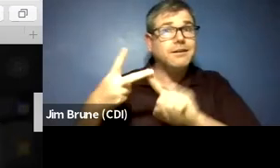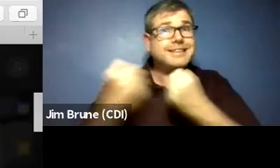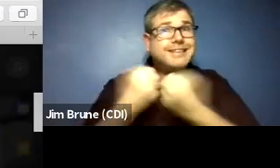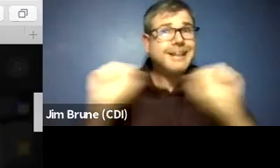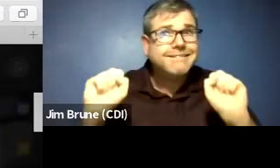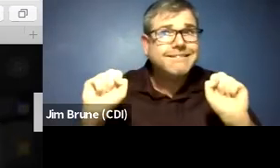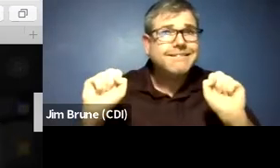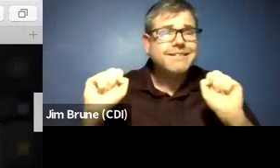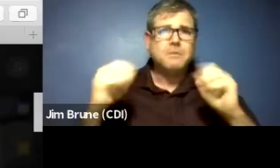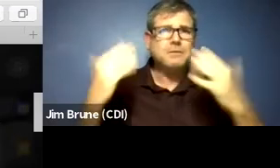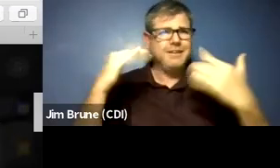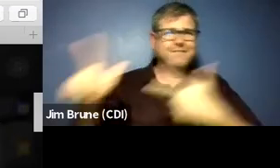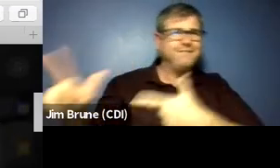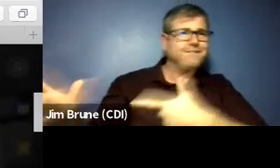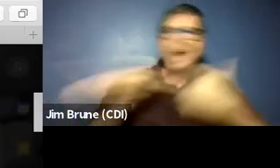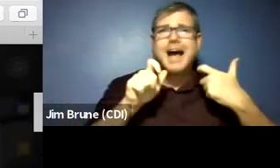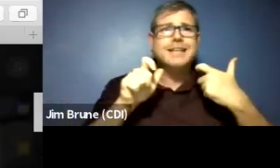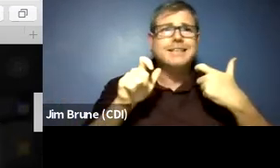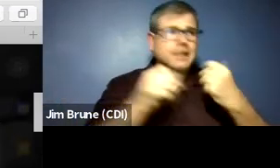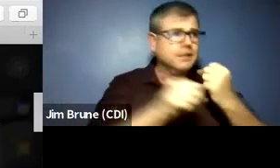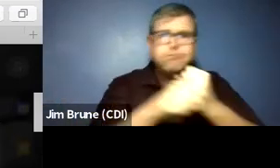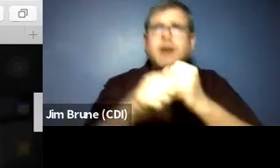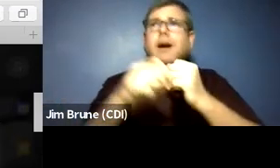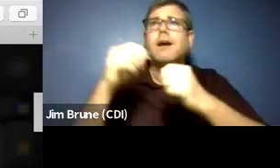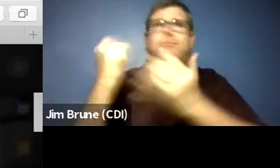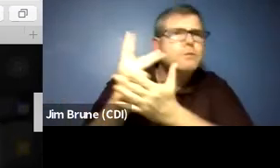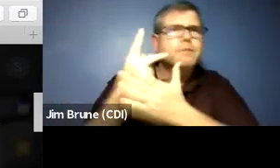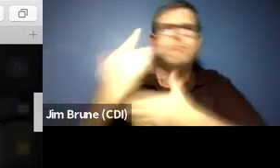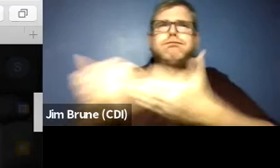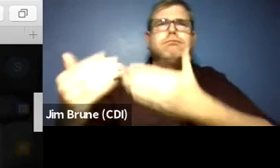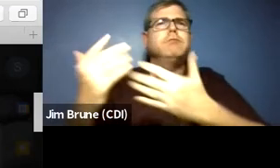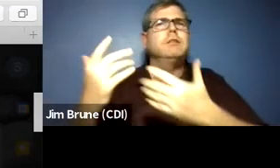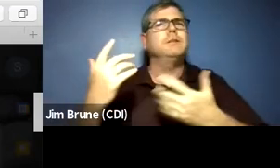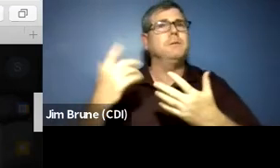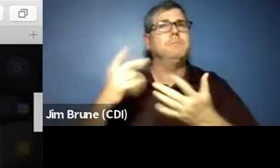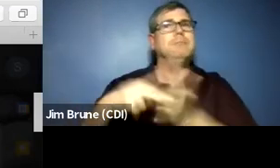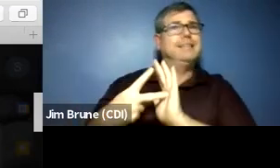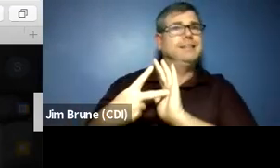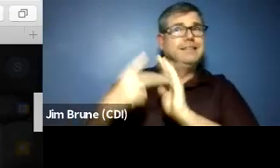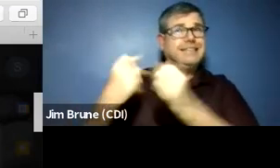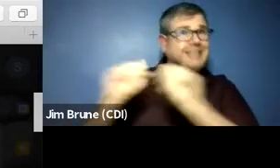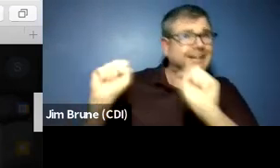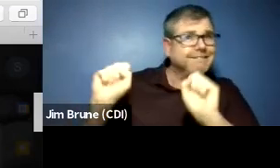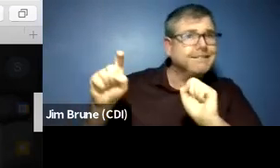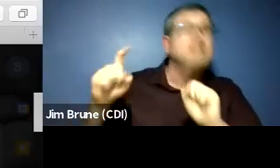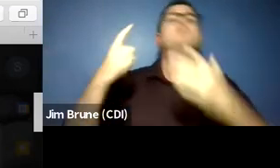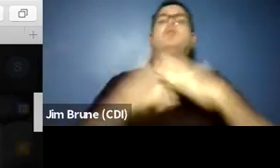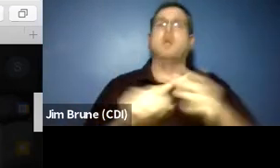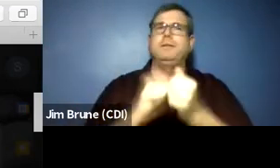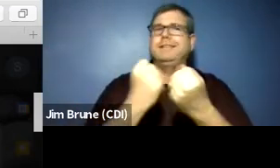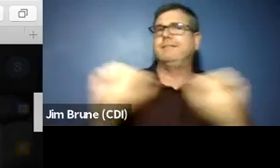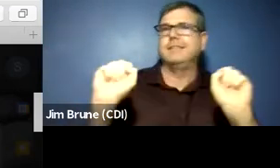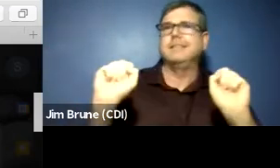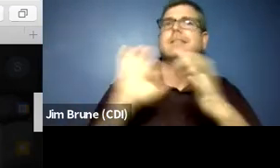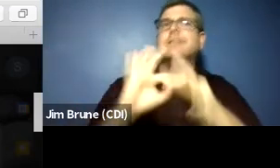question. Let's answer actually those two questions. So we're going to start with the safety question. How were the vaccines made so quickly and safely